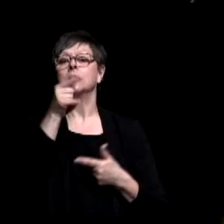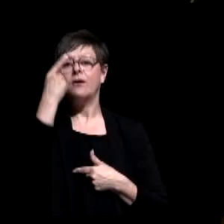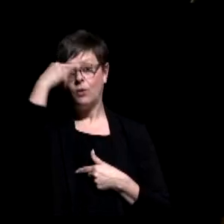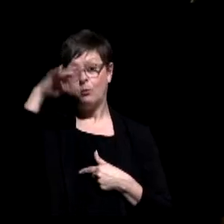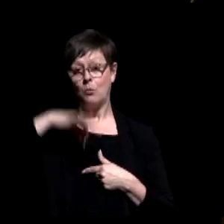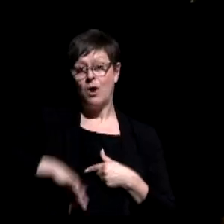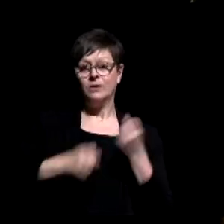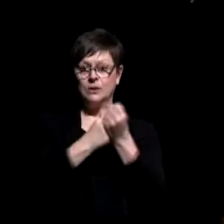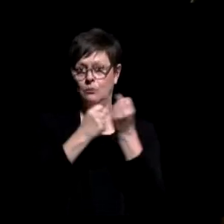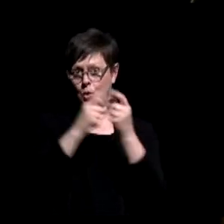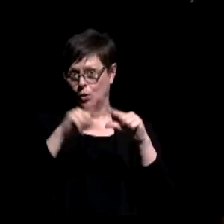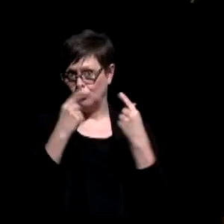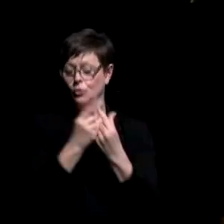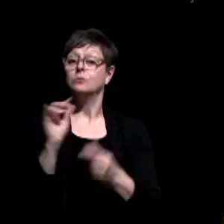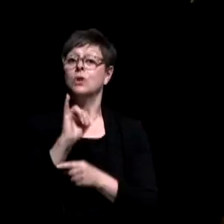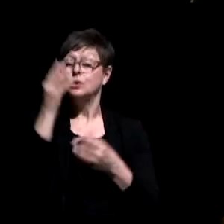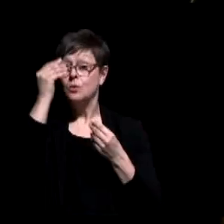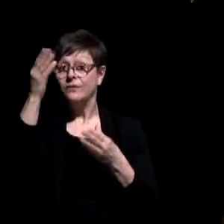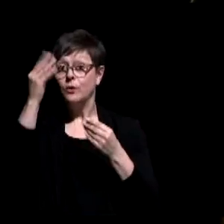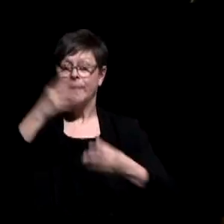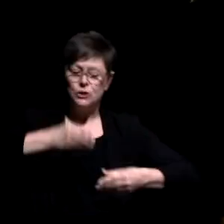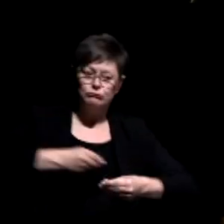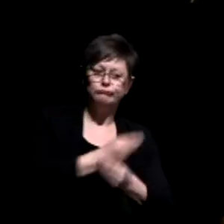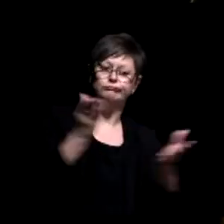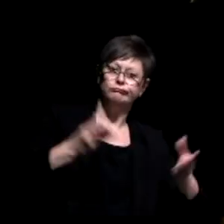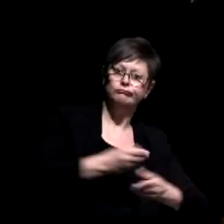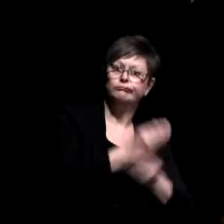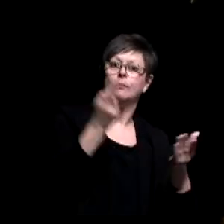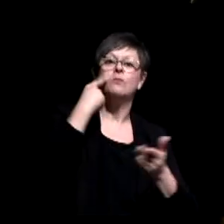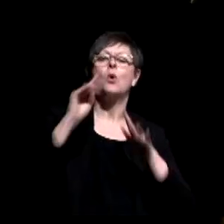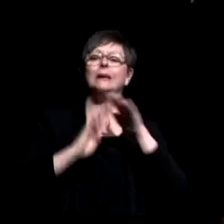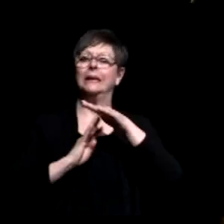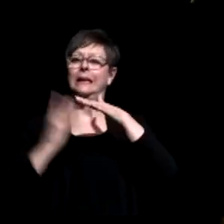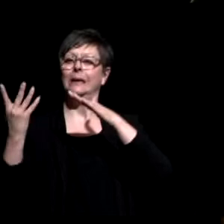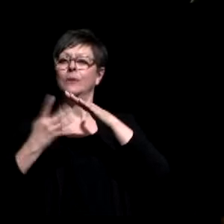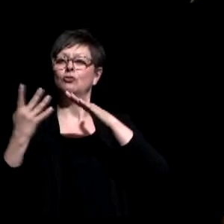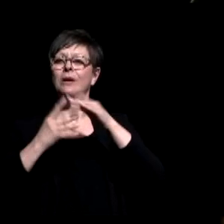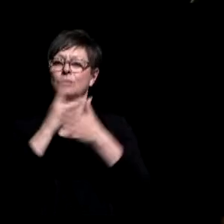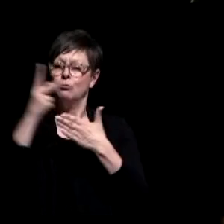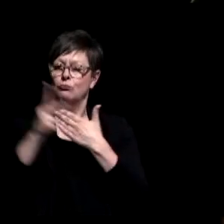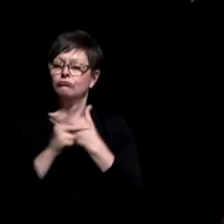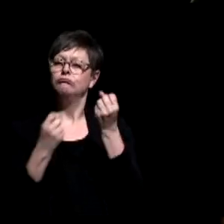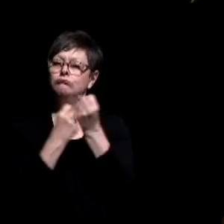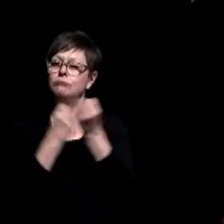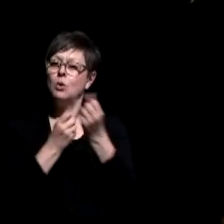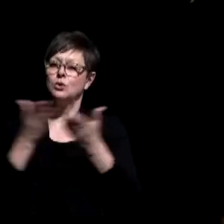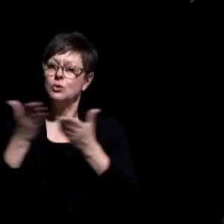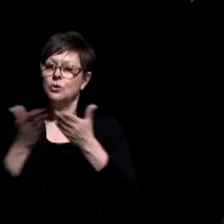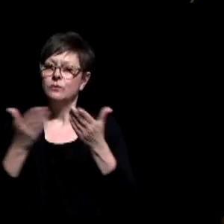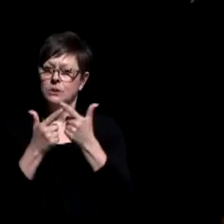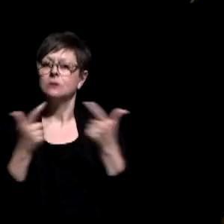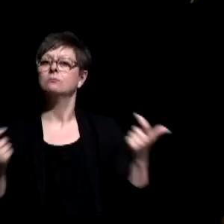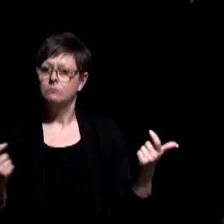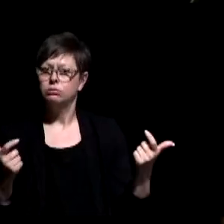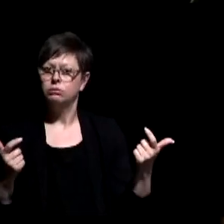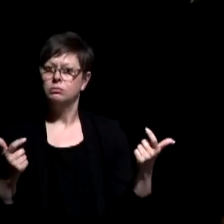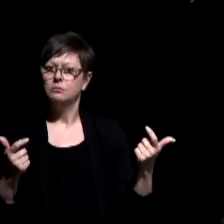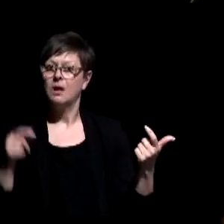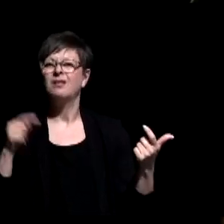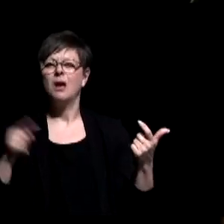and distributing information about immigration programs and support services offered by our